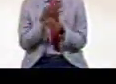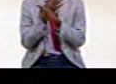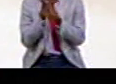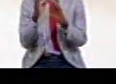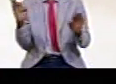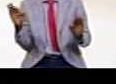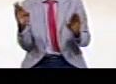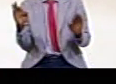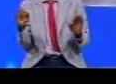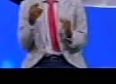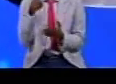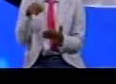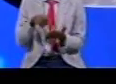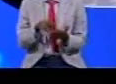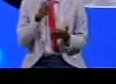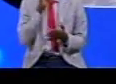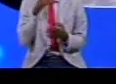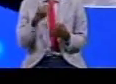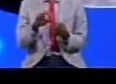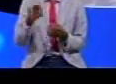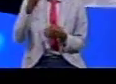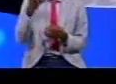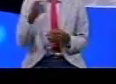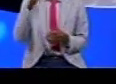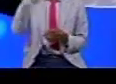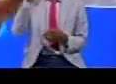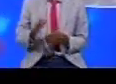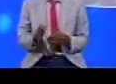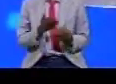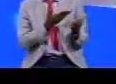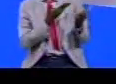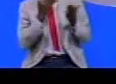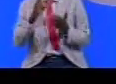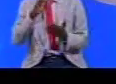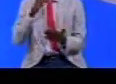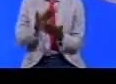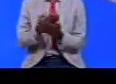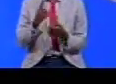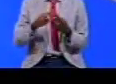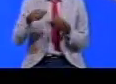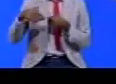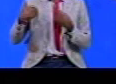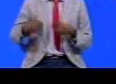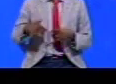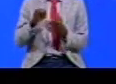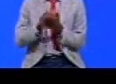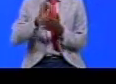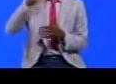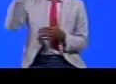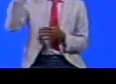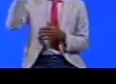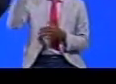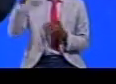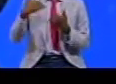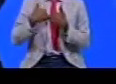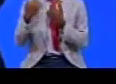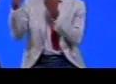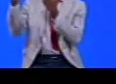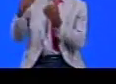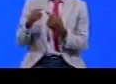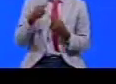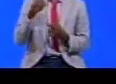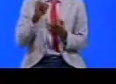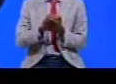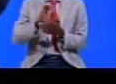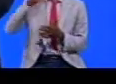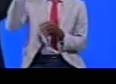is the Spirit of God bearing witness in your heart that the grace of God has come to you, and that grace that